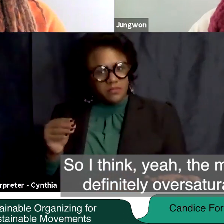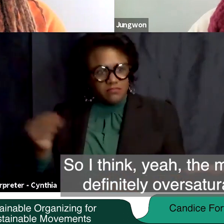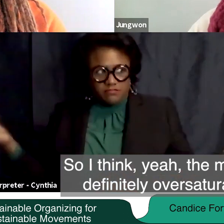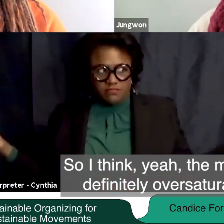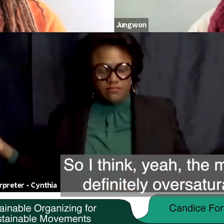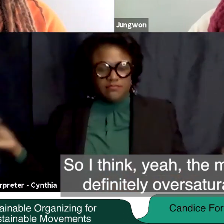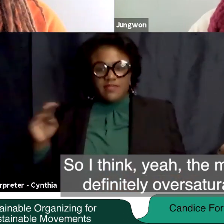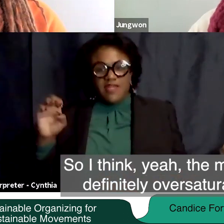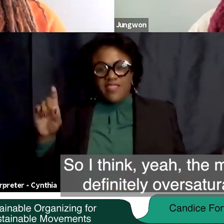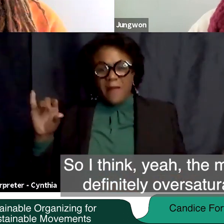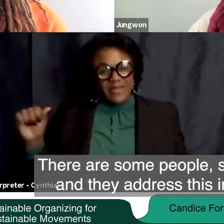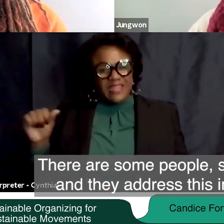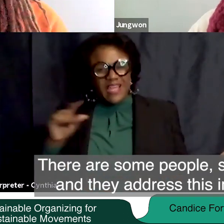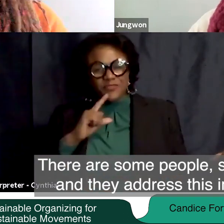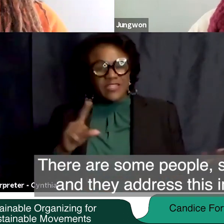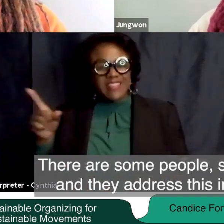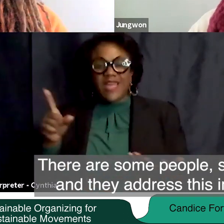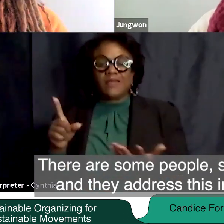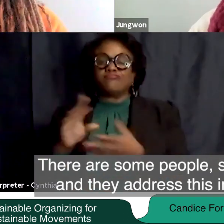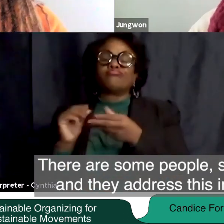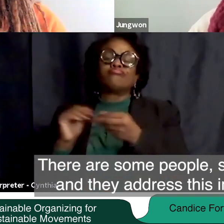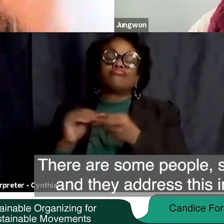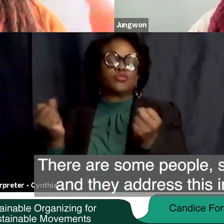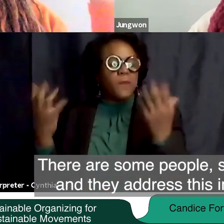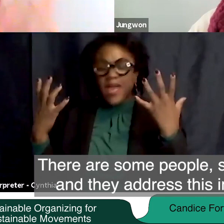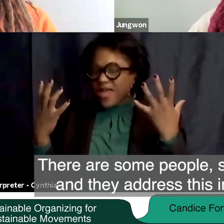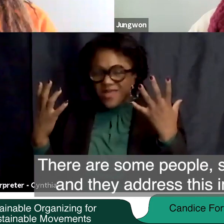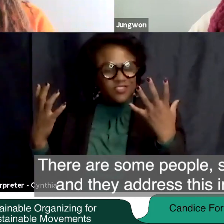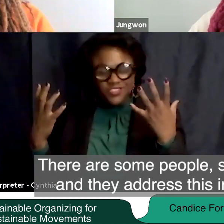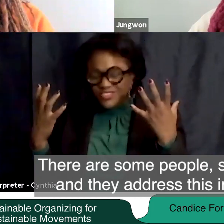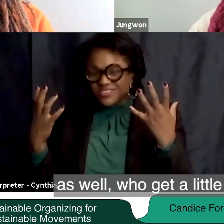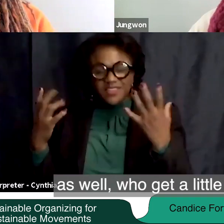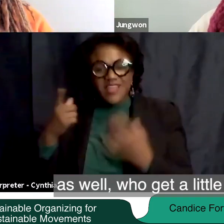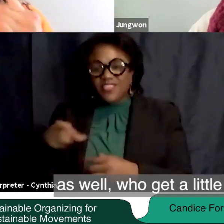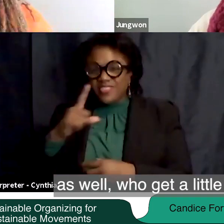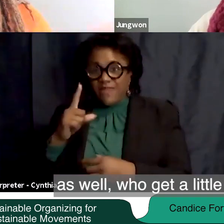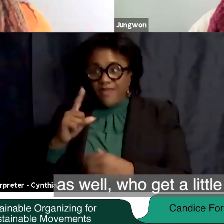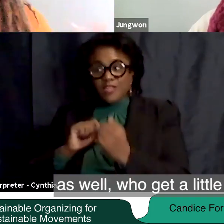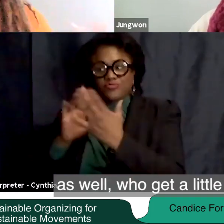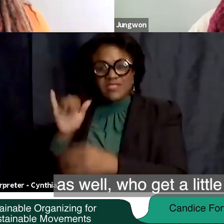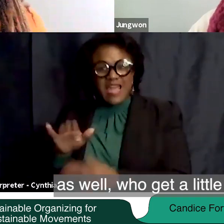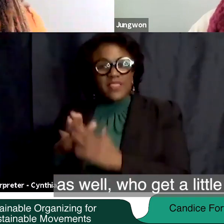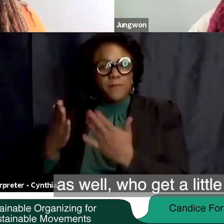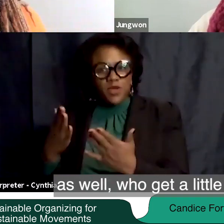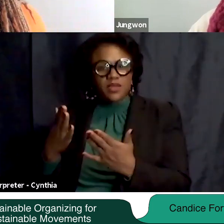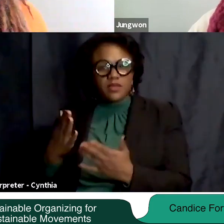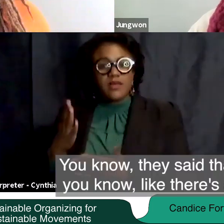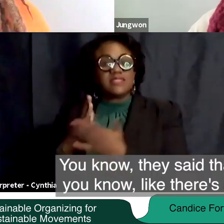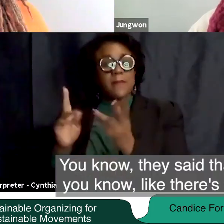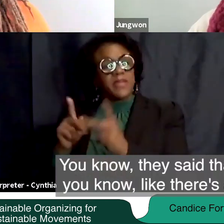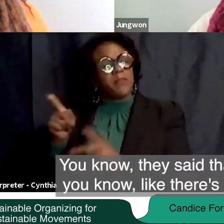the media has definitely oversaturated it. There are some people, some outliers, and they address this in the book as well, who get a little too